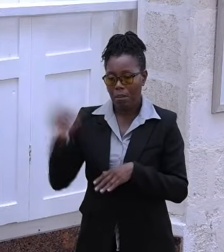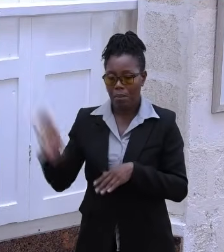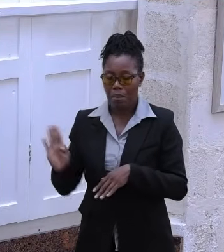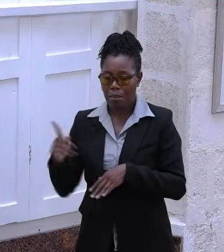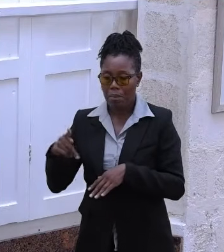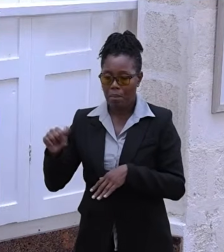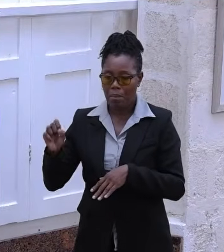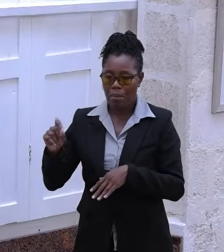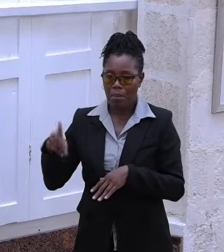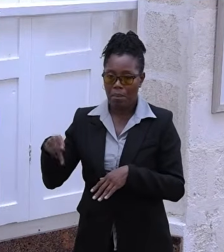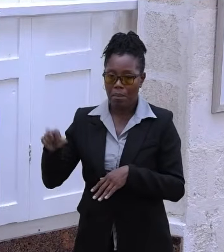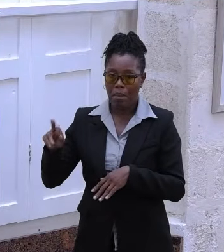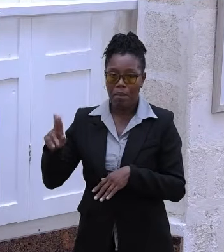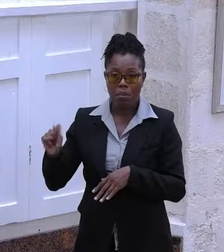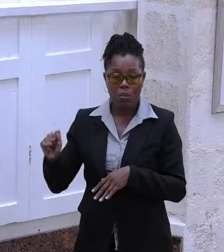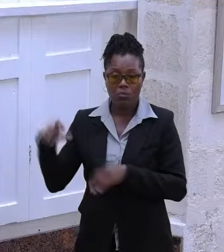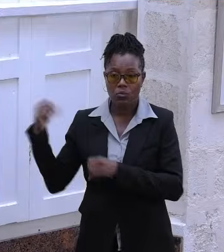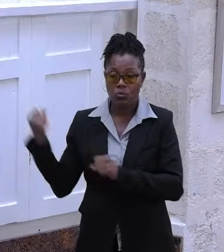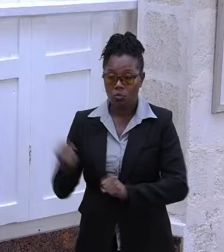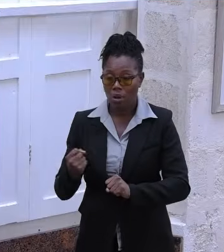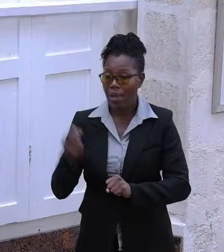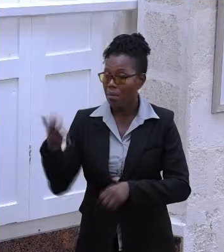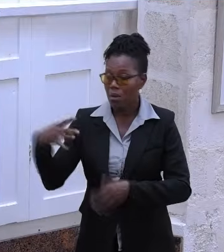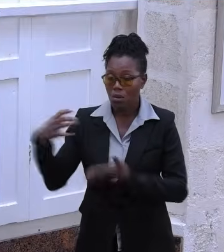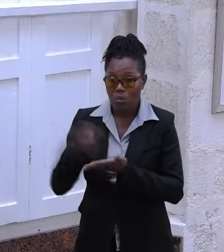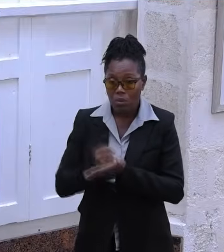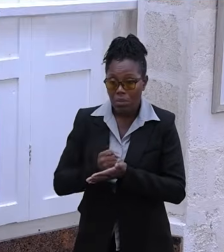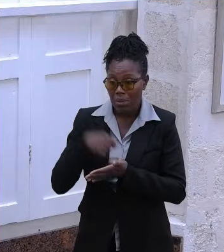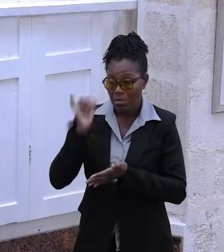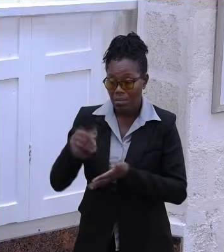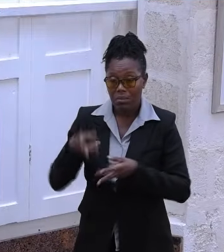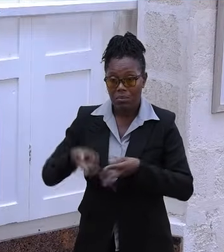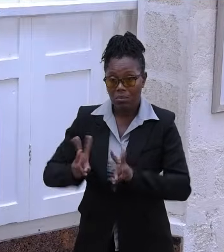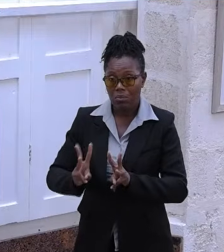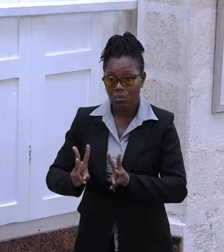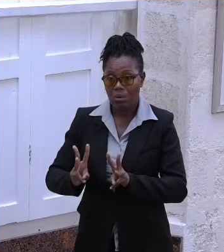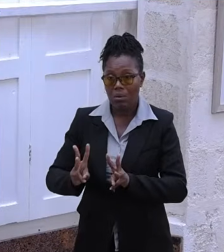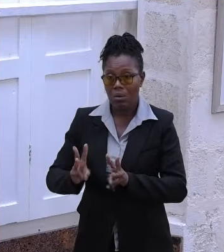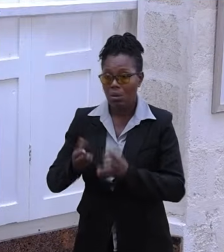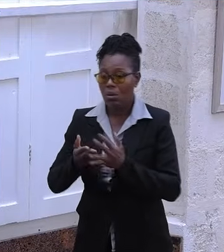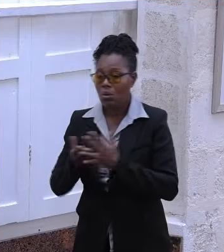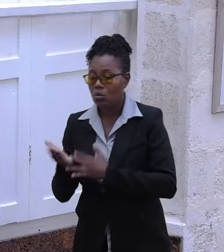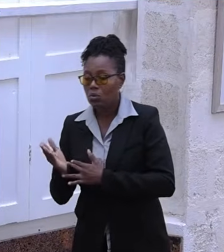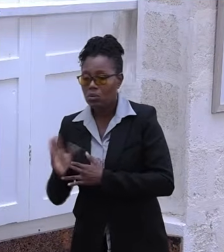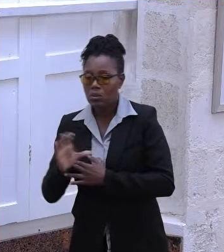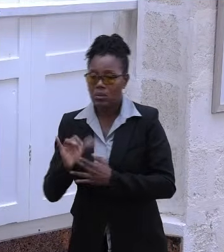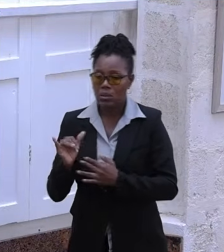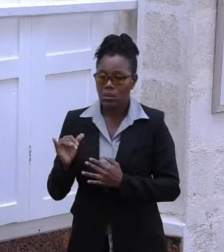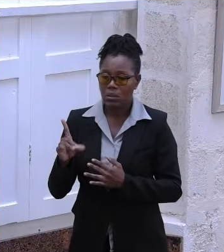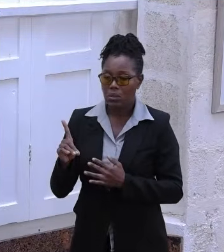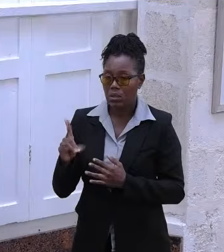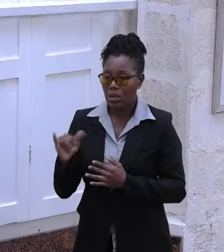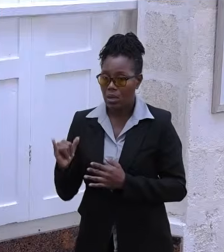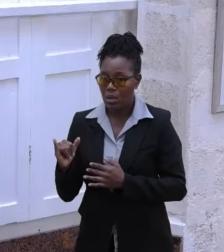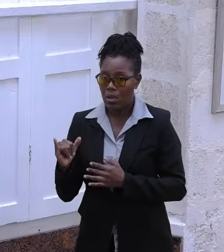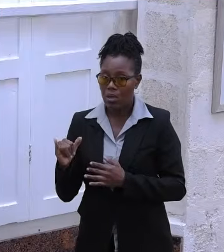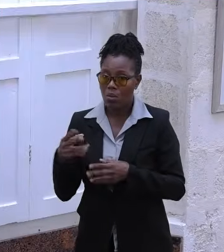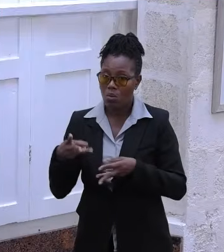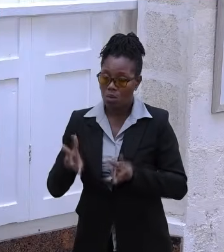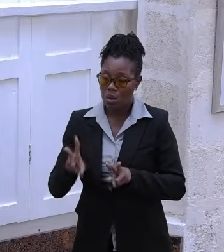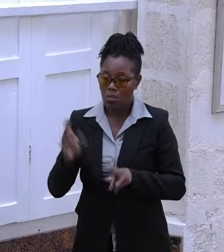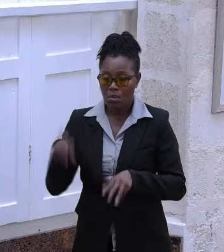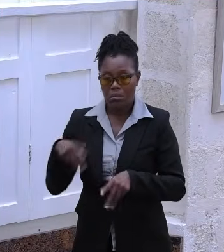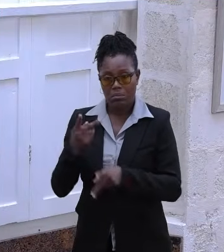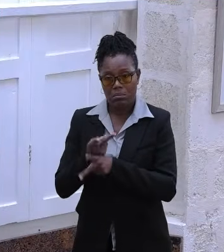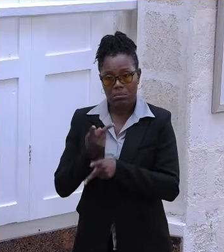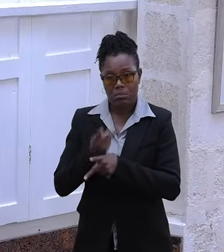Those who get it by this method, coming through the CBI method, we got to be very careful, very, very